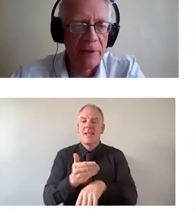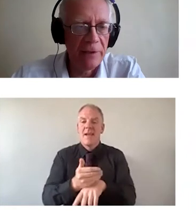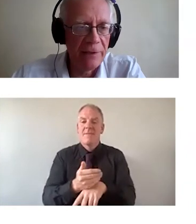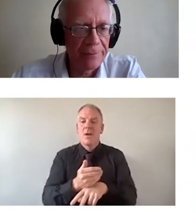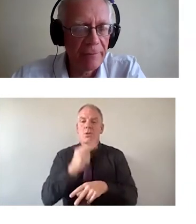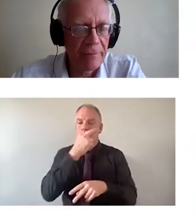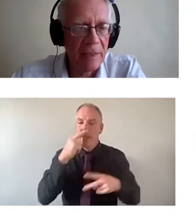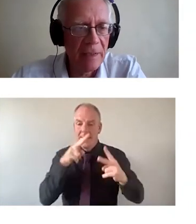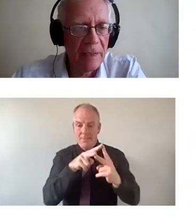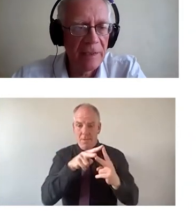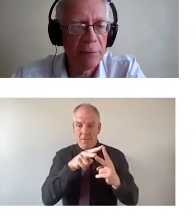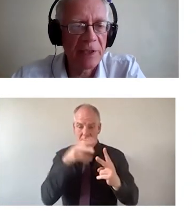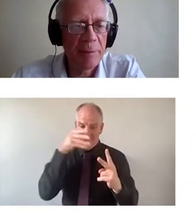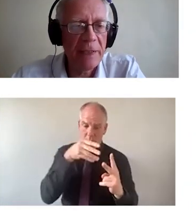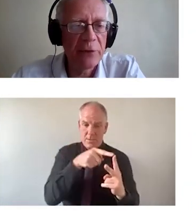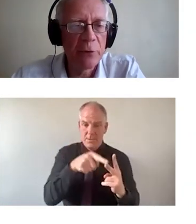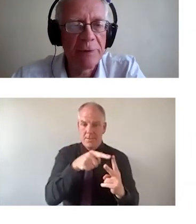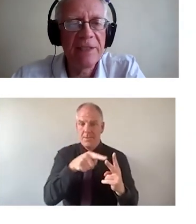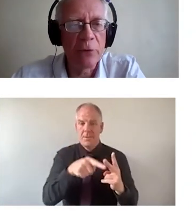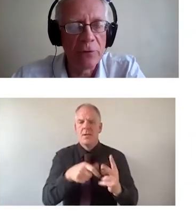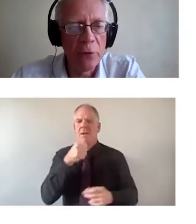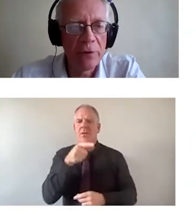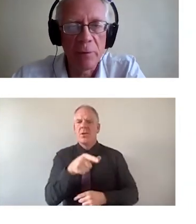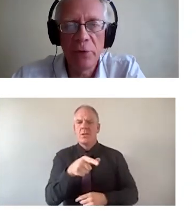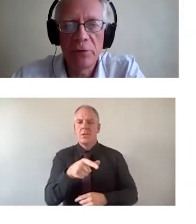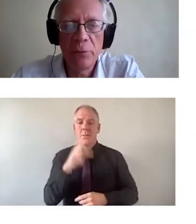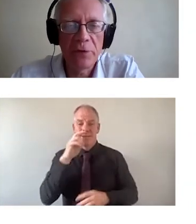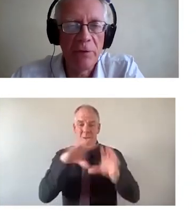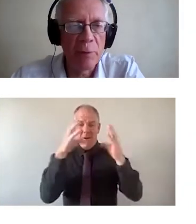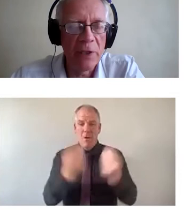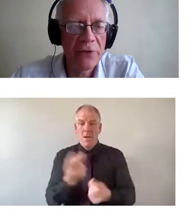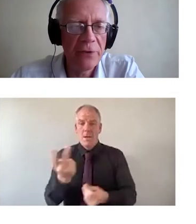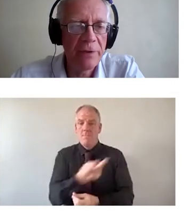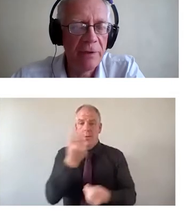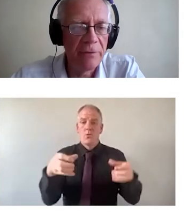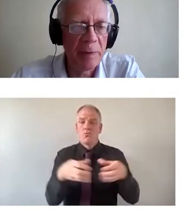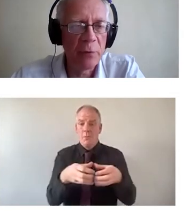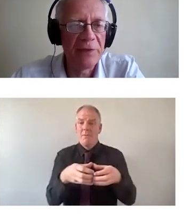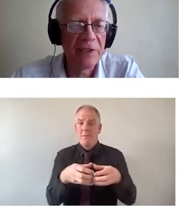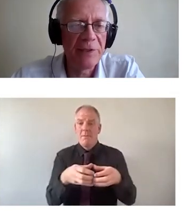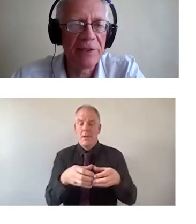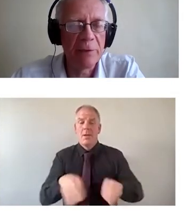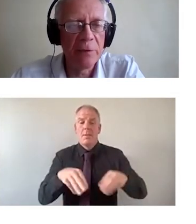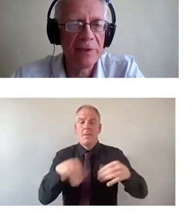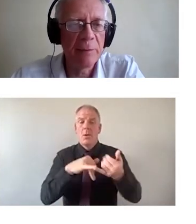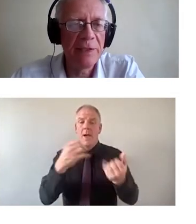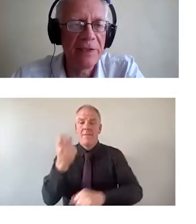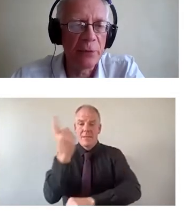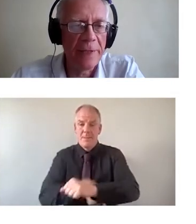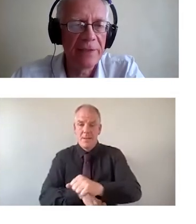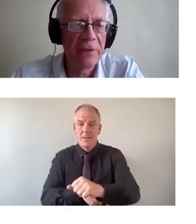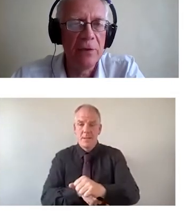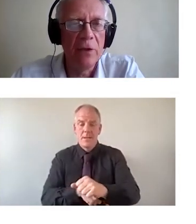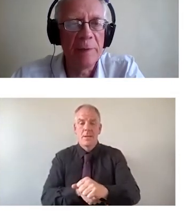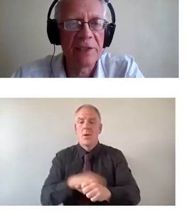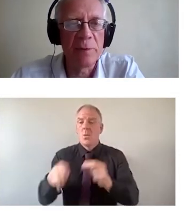First, as you would expect, you know, we can see that overall for both groups of the population, for people with disabilities and without disabilities,